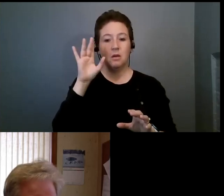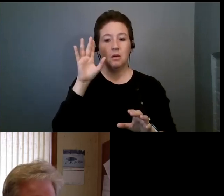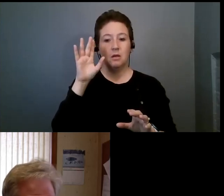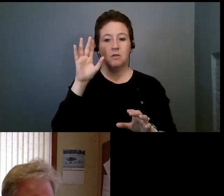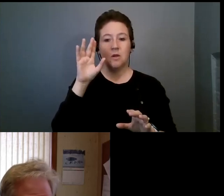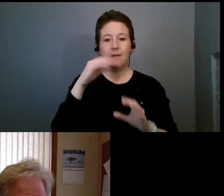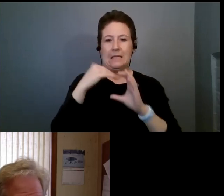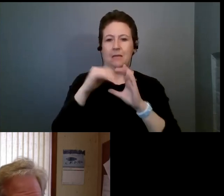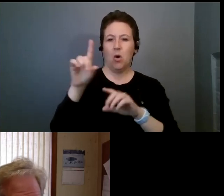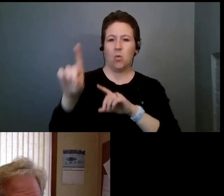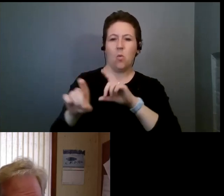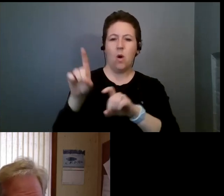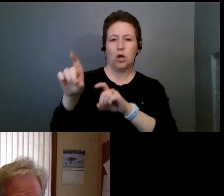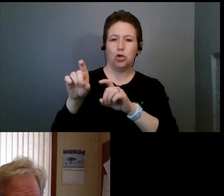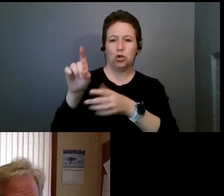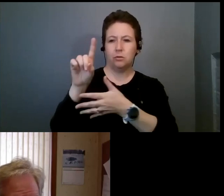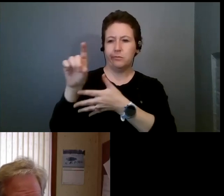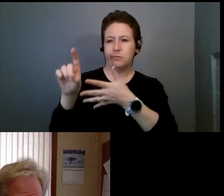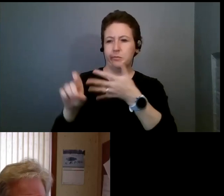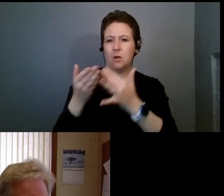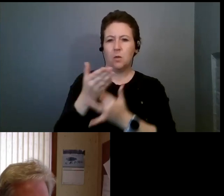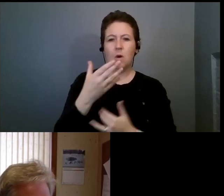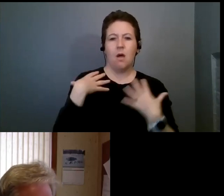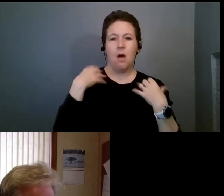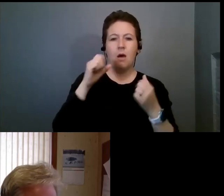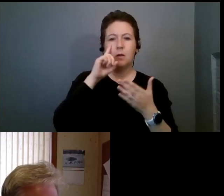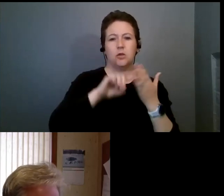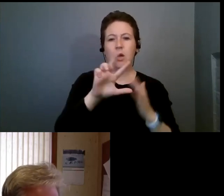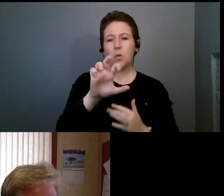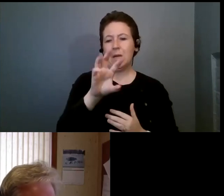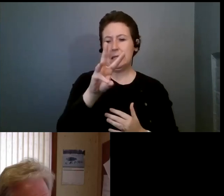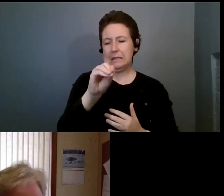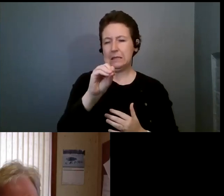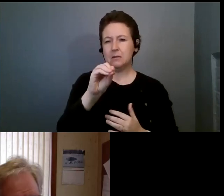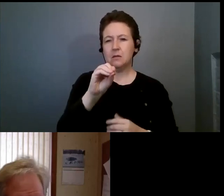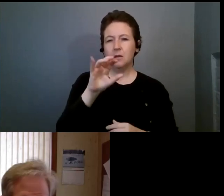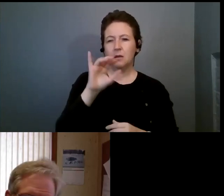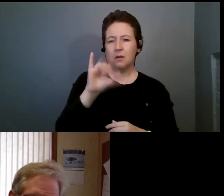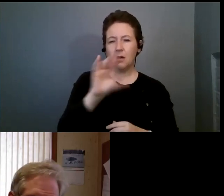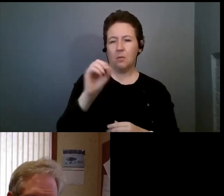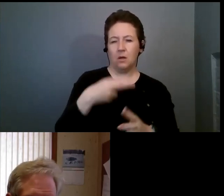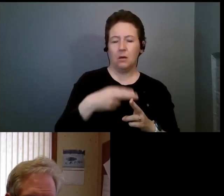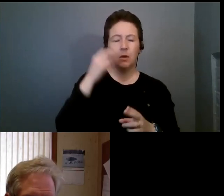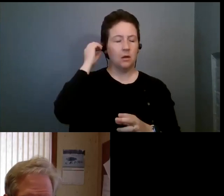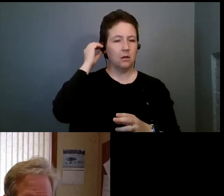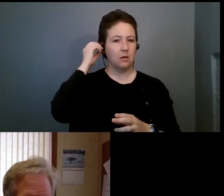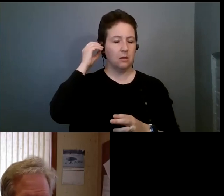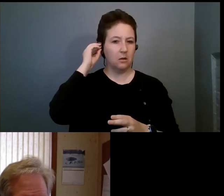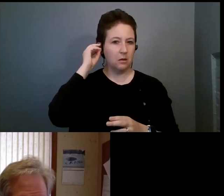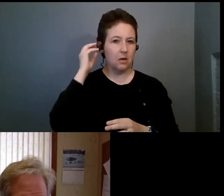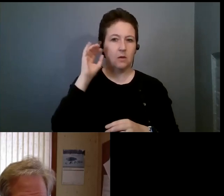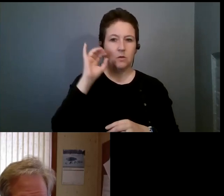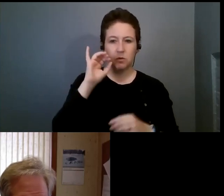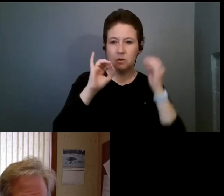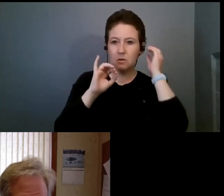questionnaire through our Health Check 360, our provider, that asks the questions that you'll encounter if you